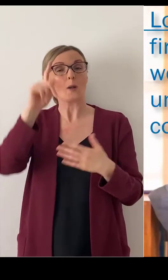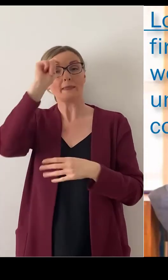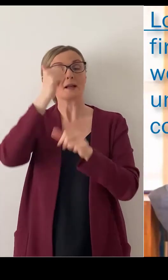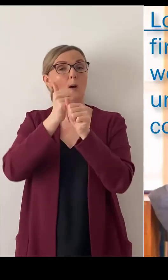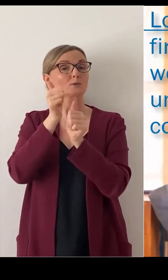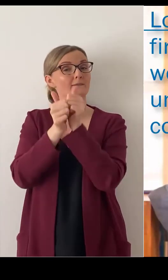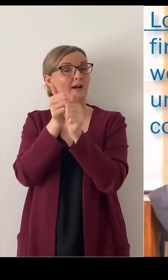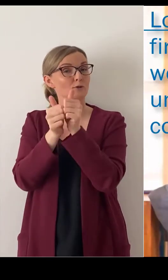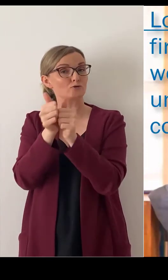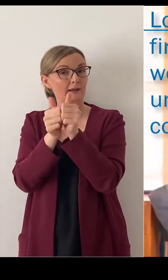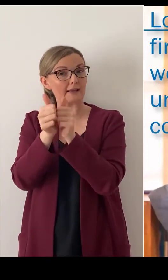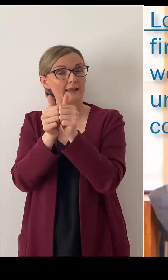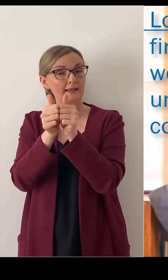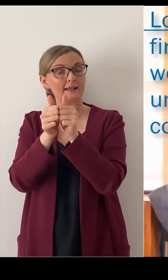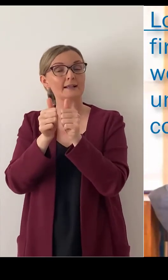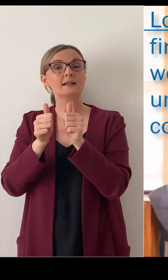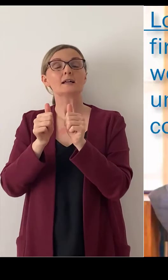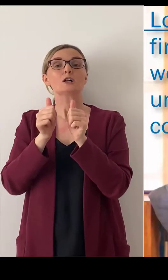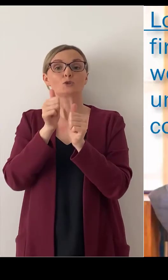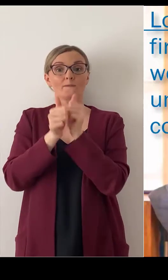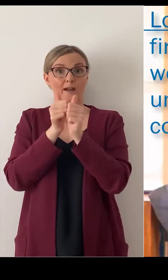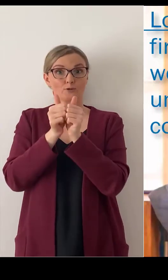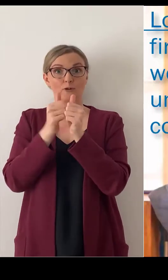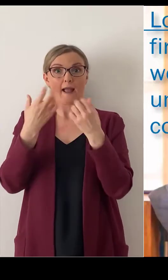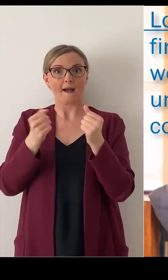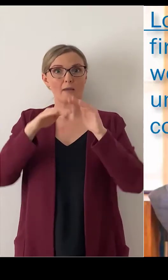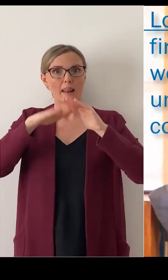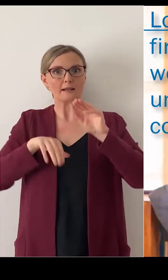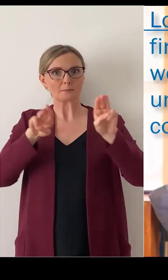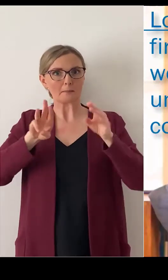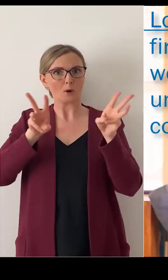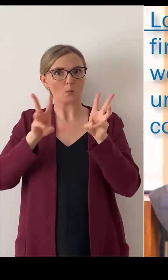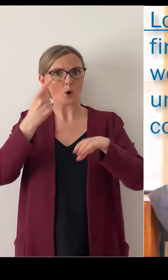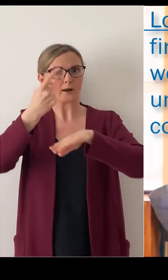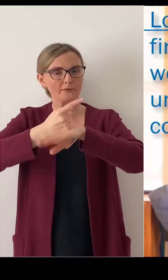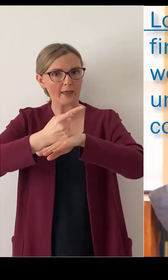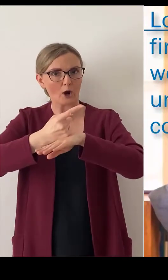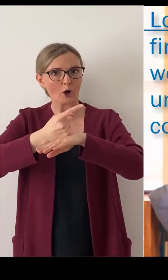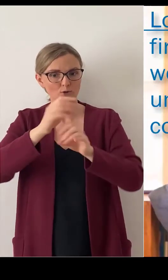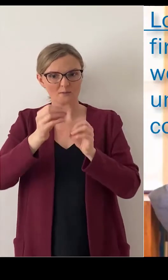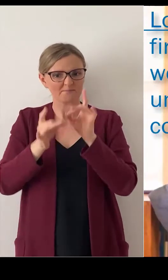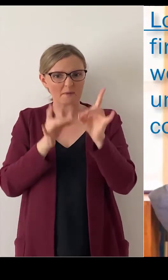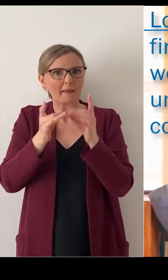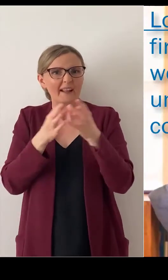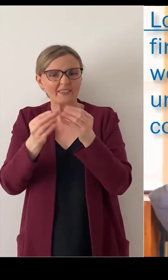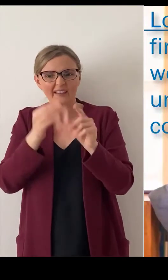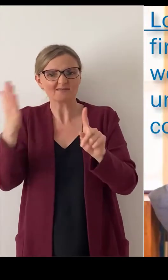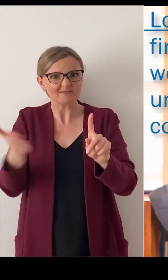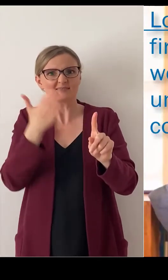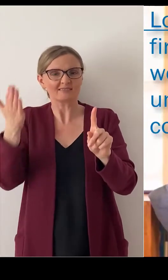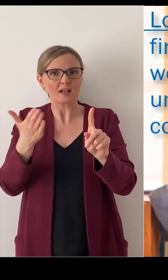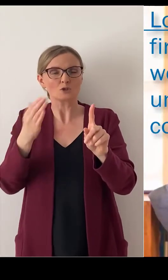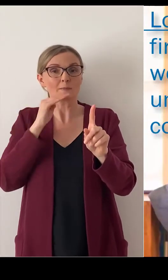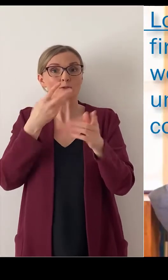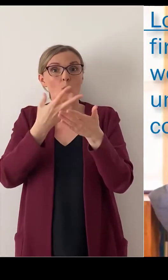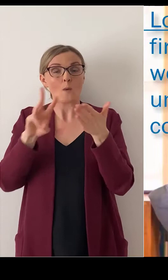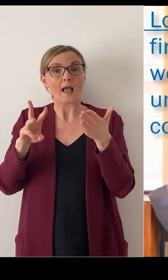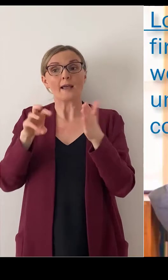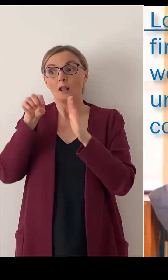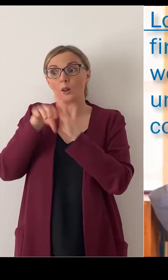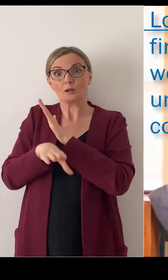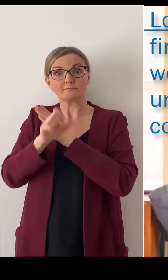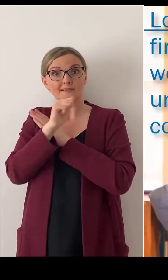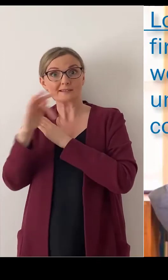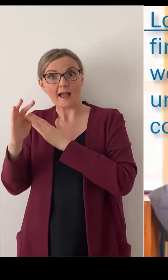the factory has less workers at the assembly line, when the number of workers goes down,